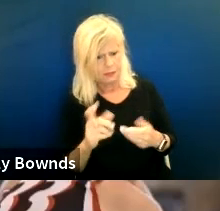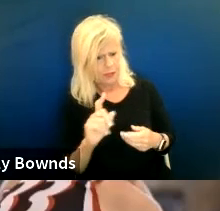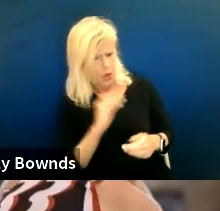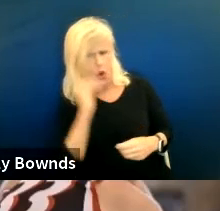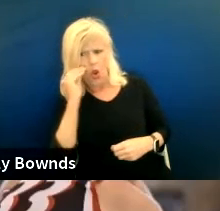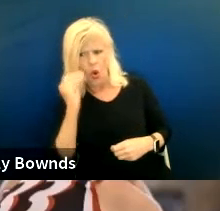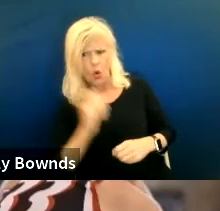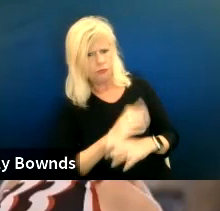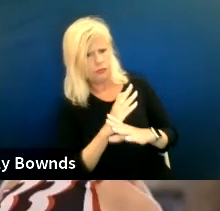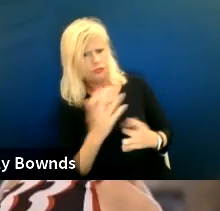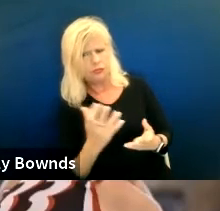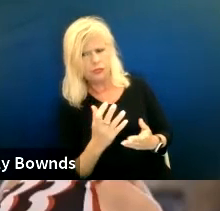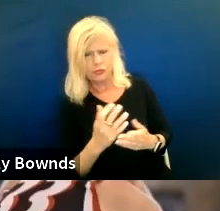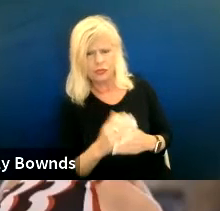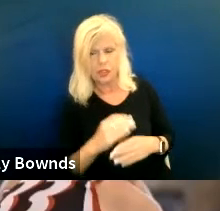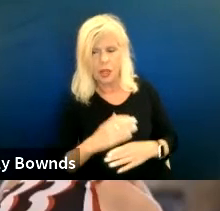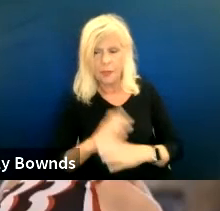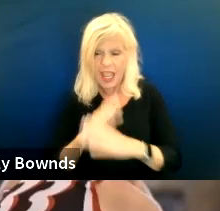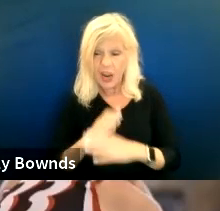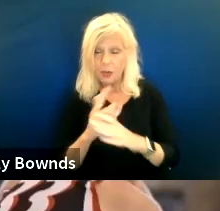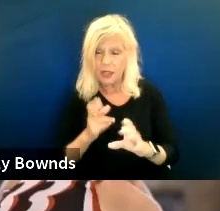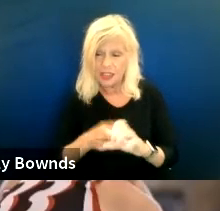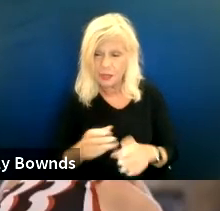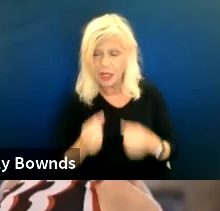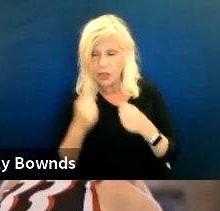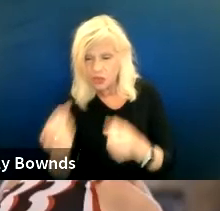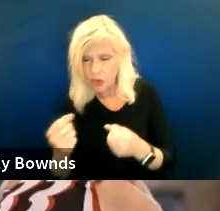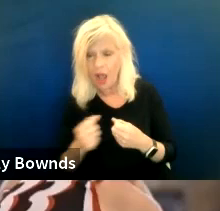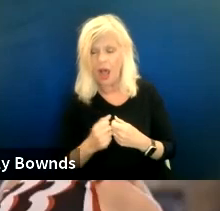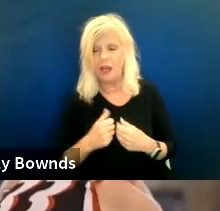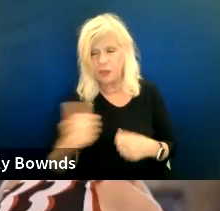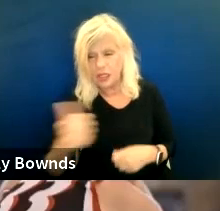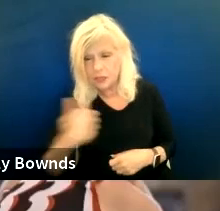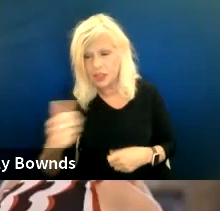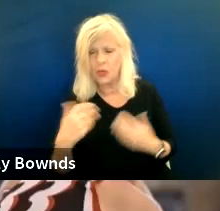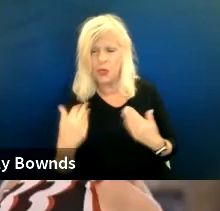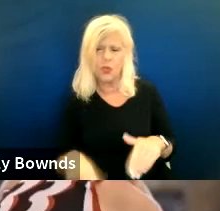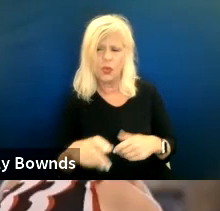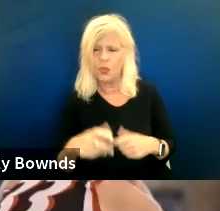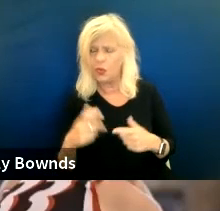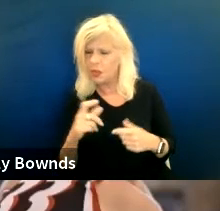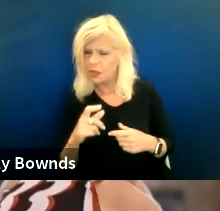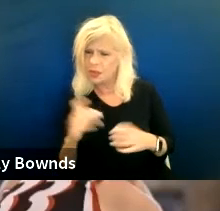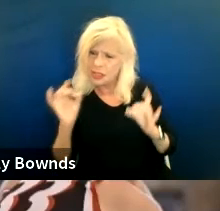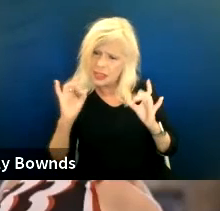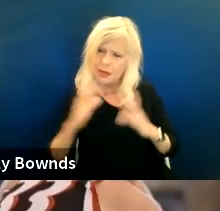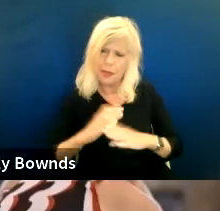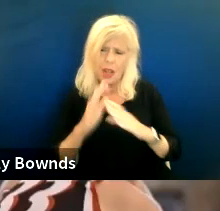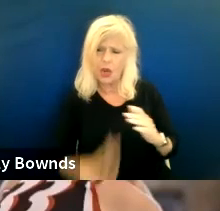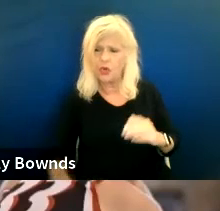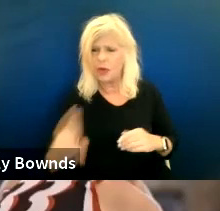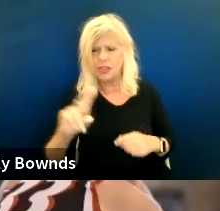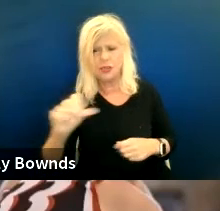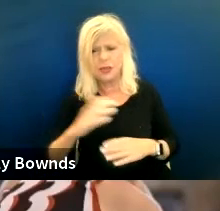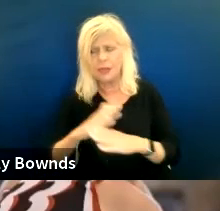Dr. Forber-Pratt talk about barriers to participation, transportation is a very real barrier across this country. And so